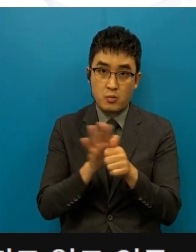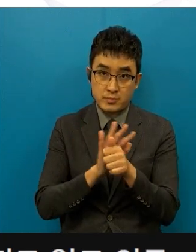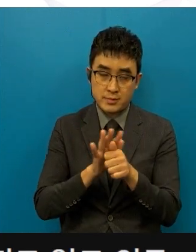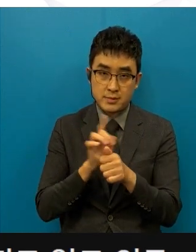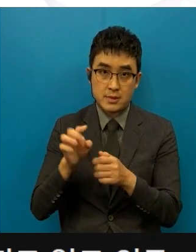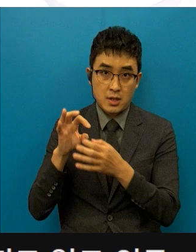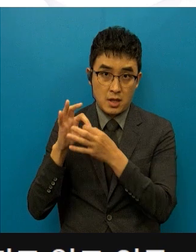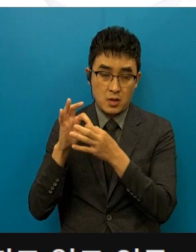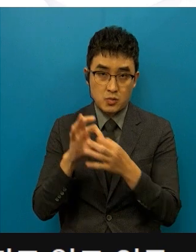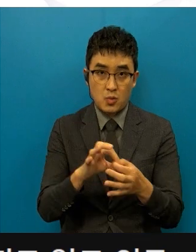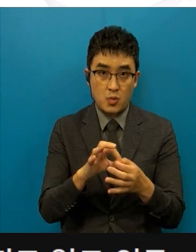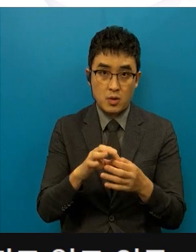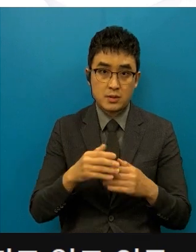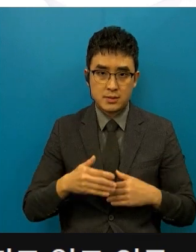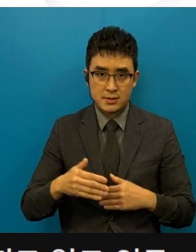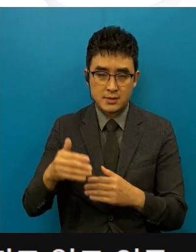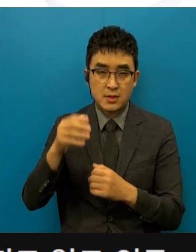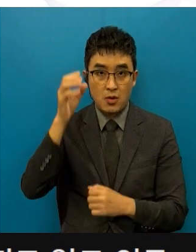week.